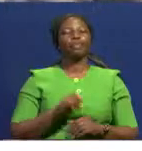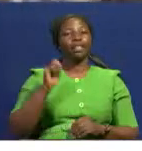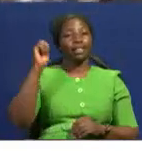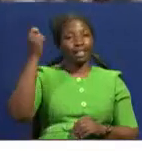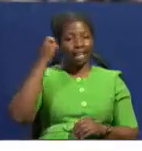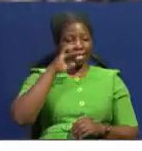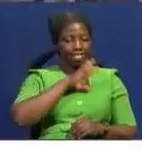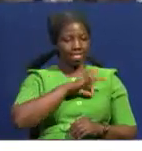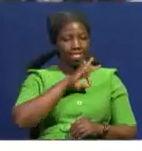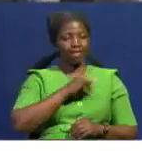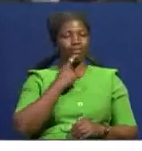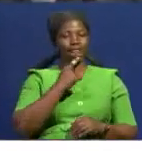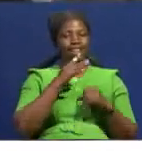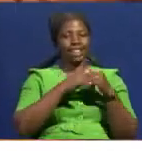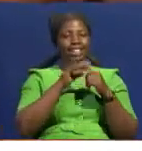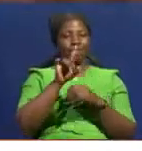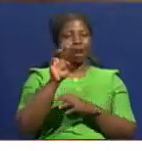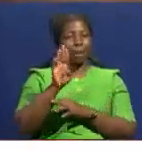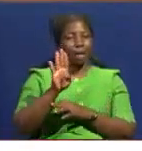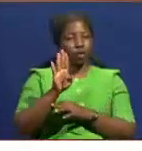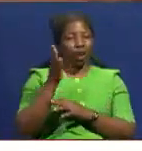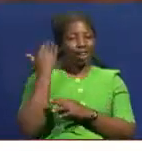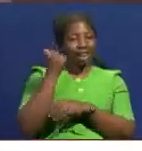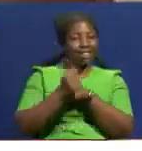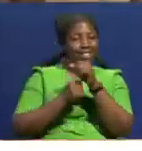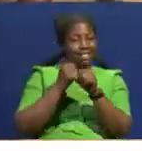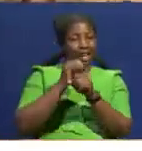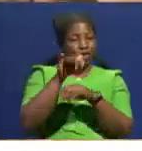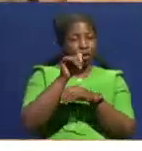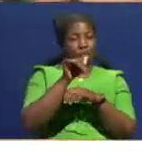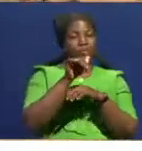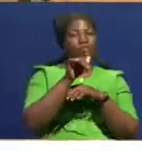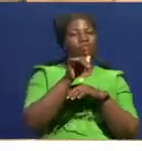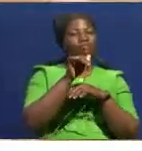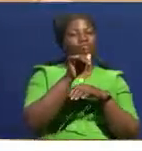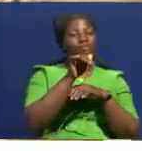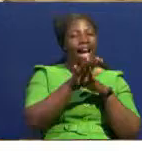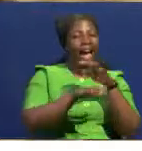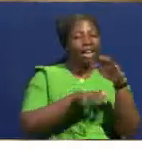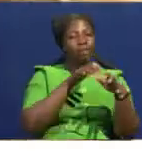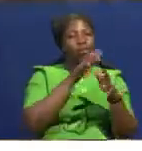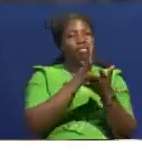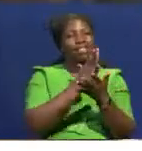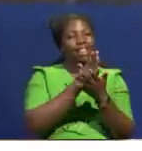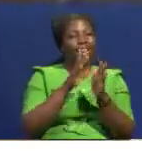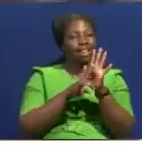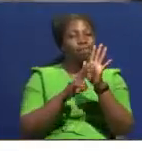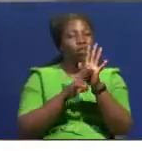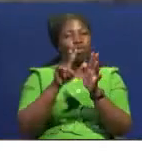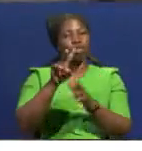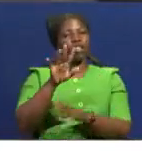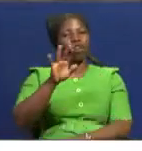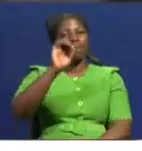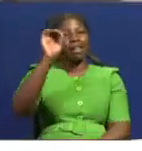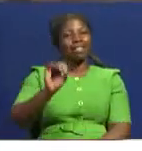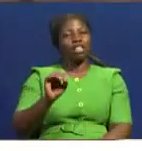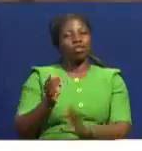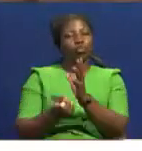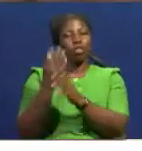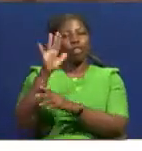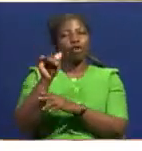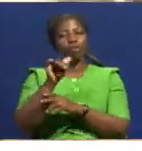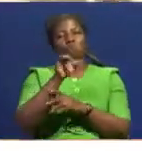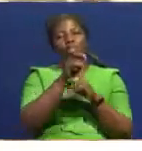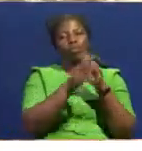Kenya earned 191 billion shillings last year from the livestock subsector, representing a 24% growth from